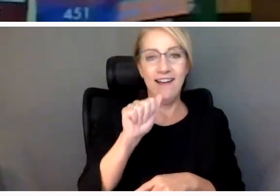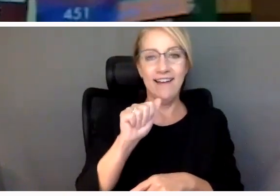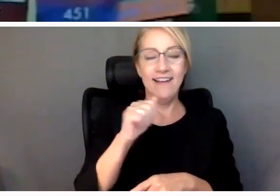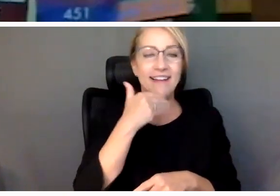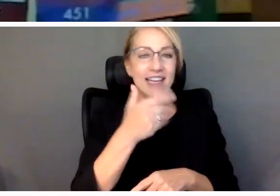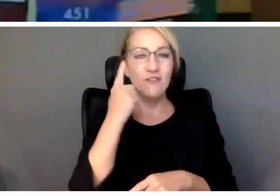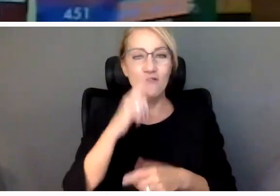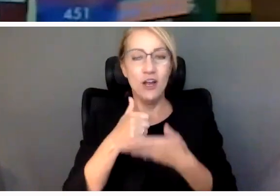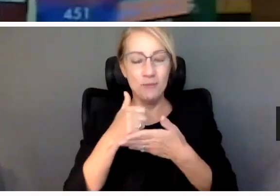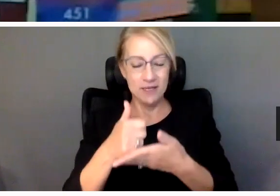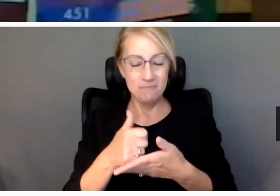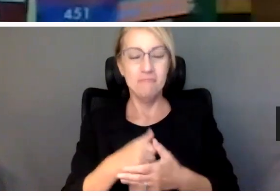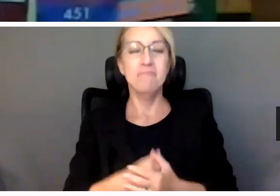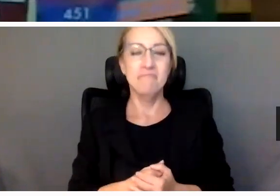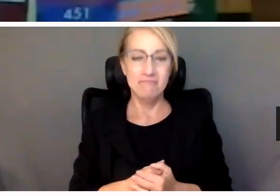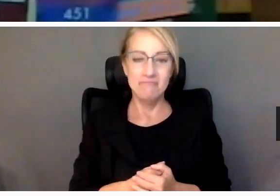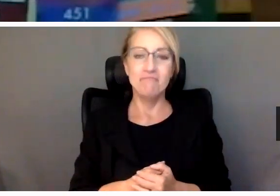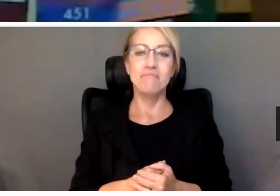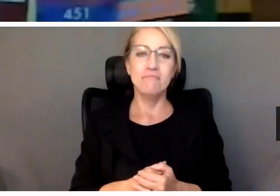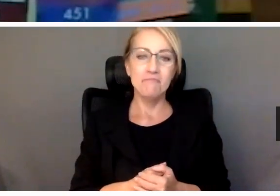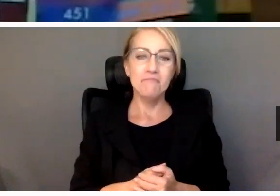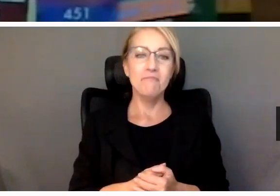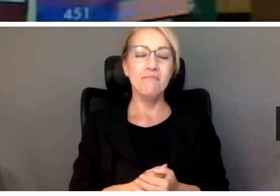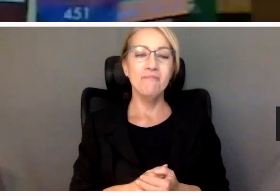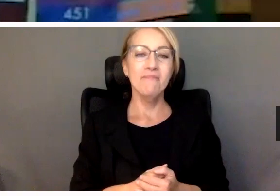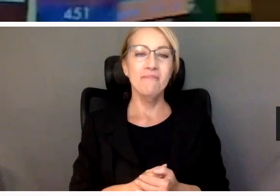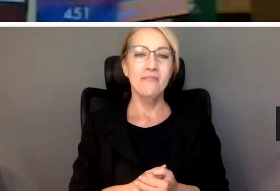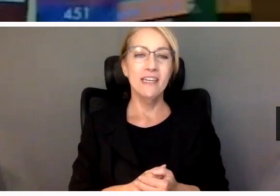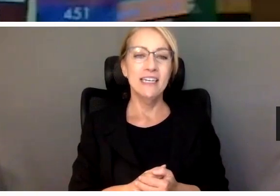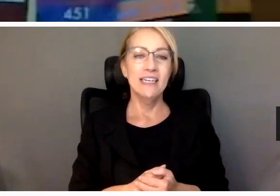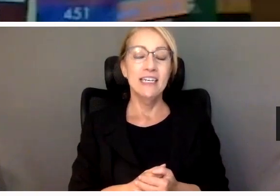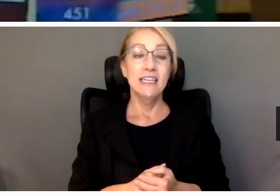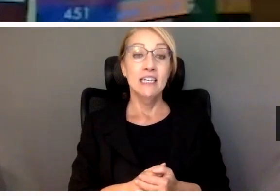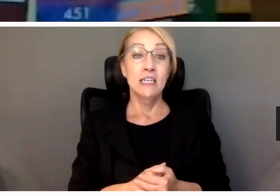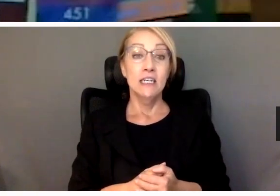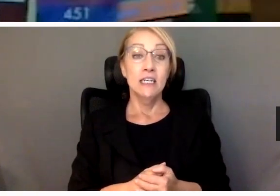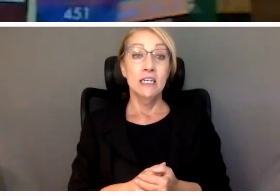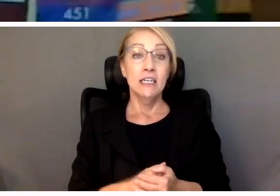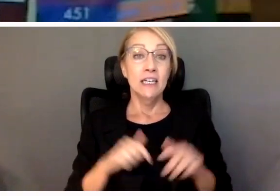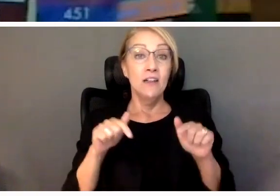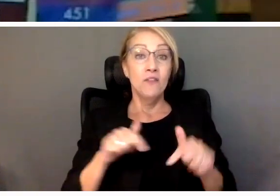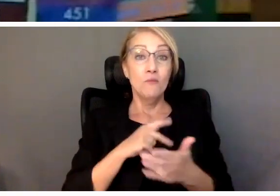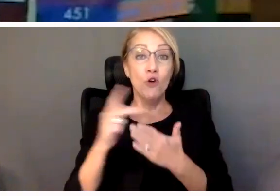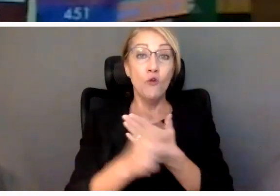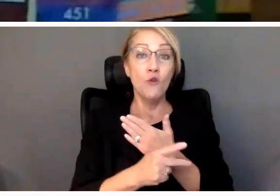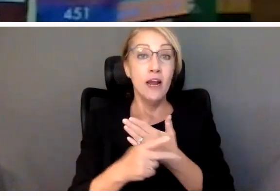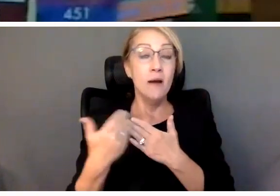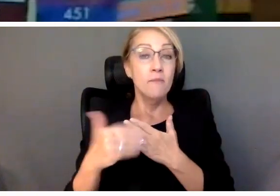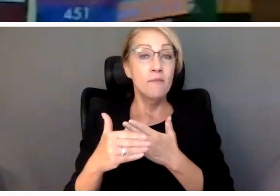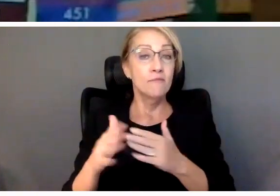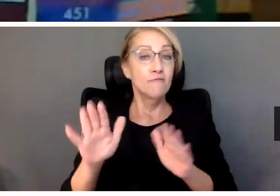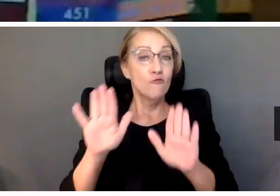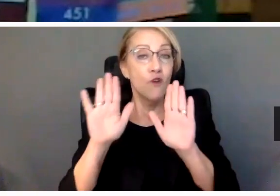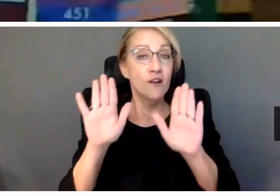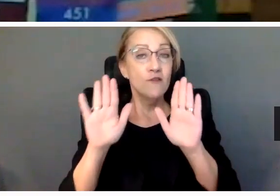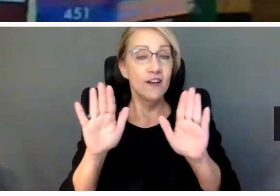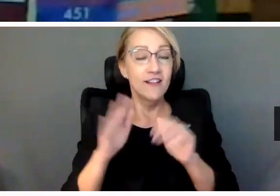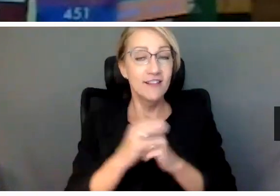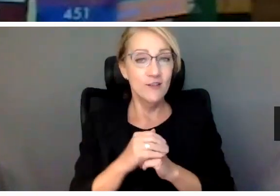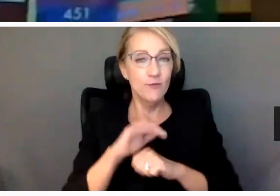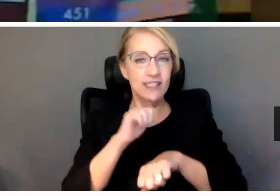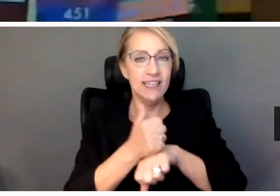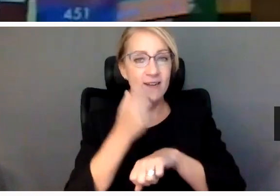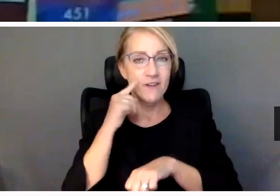us. So we're going to have a wonderful program for you this afternoon. We're going